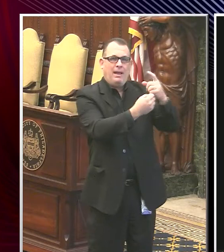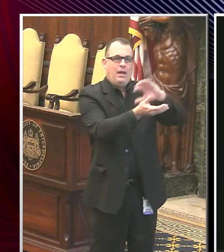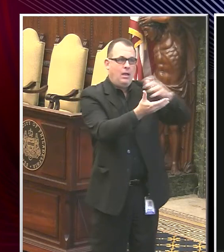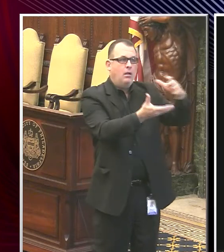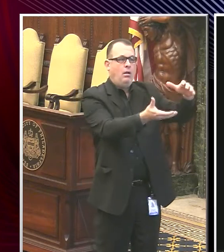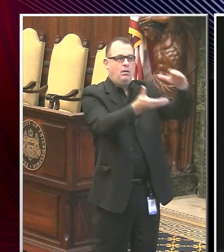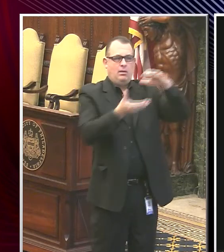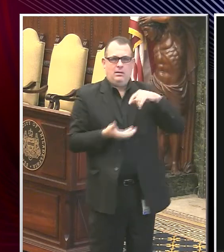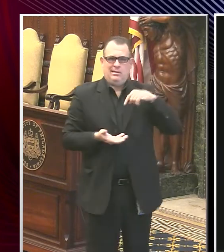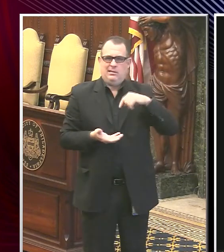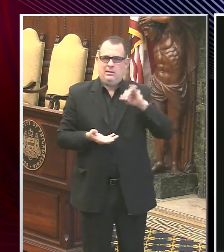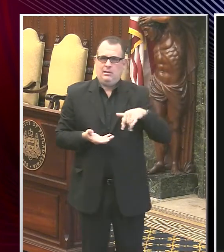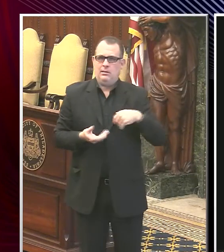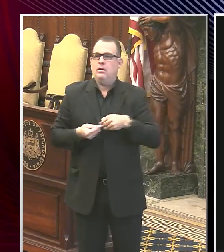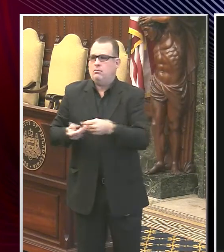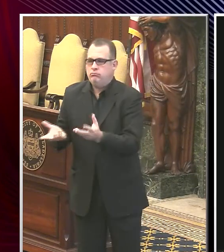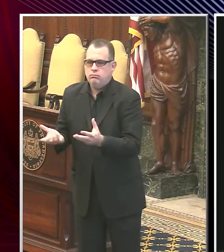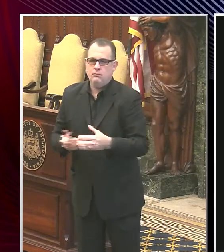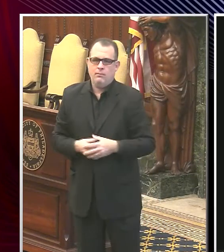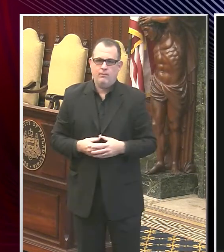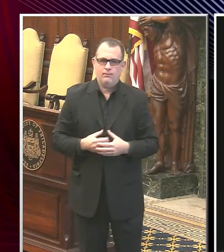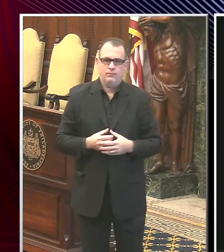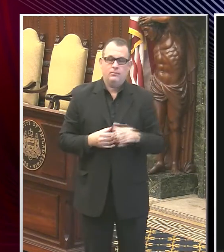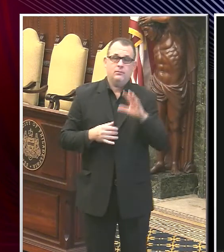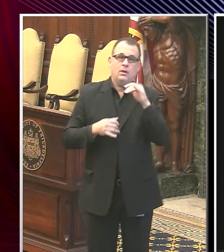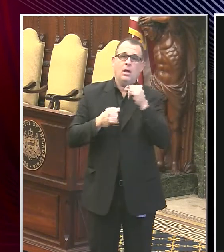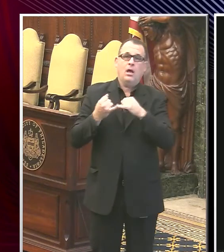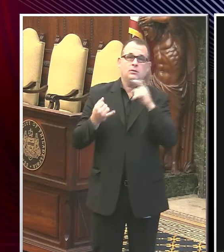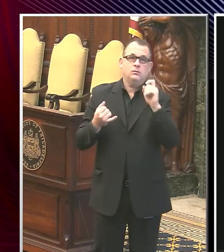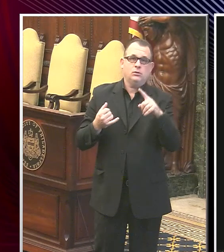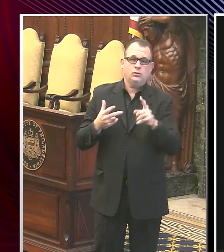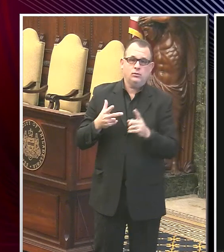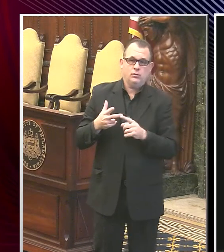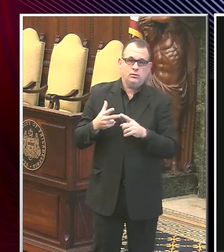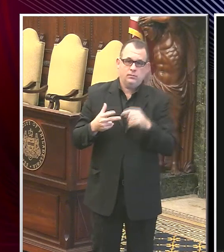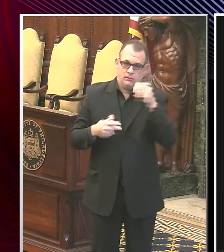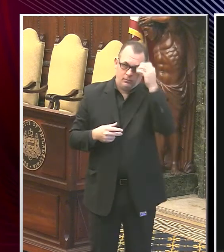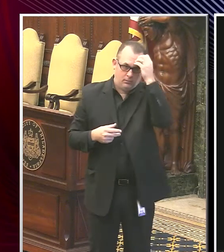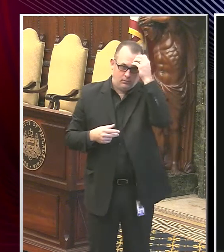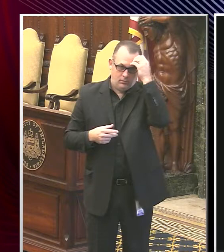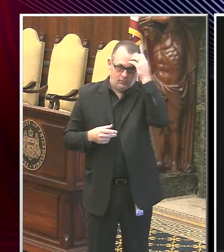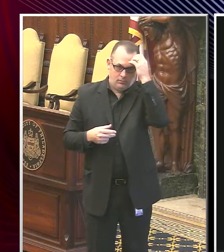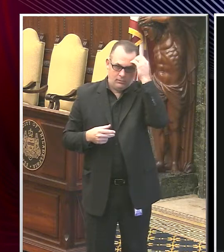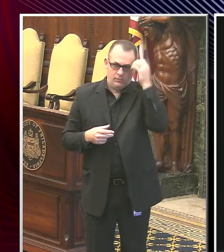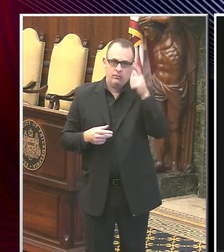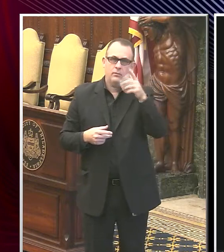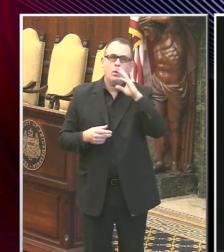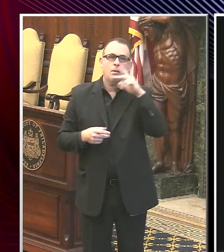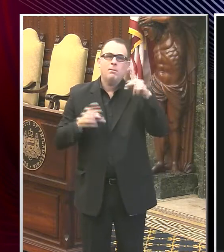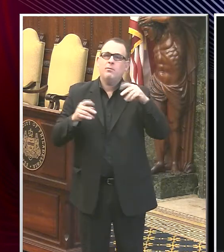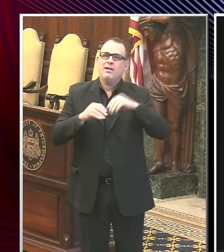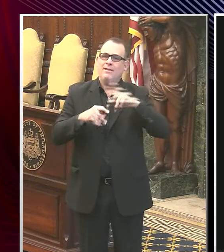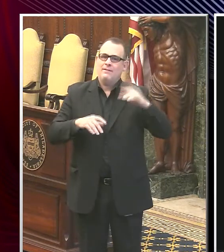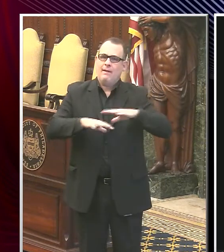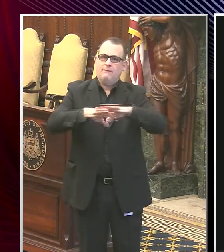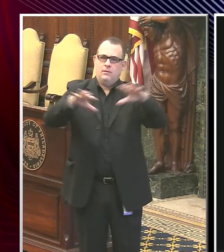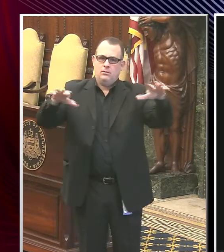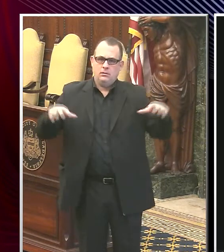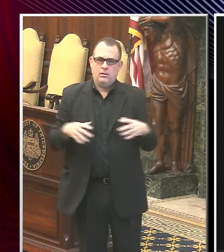All right, and last question, just talking with people in Philly and in the